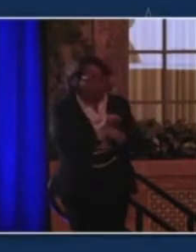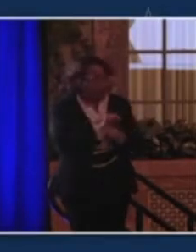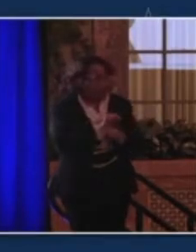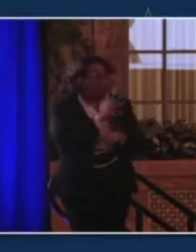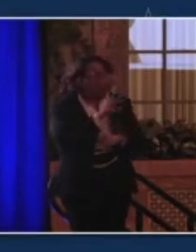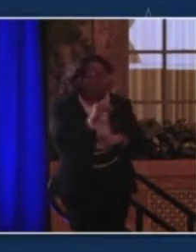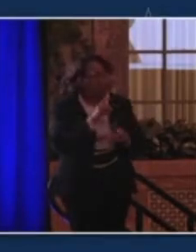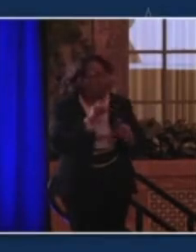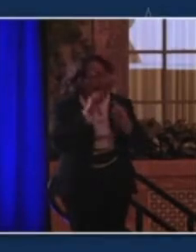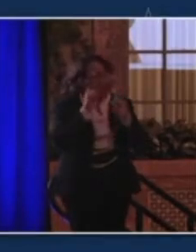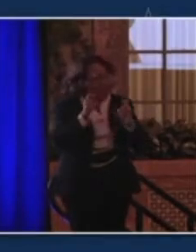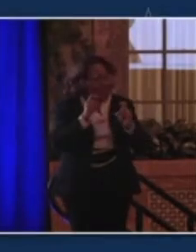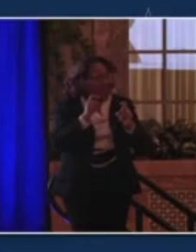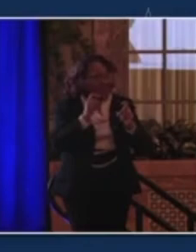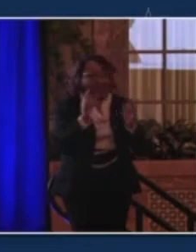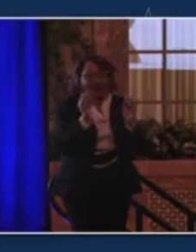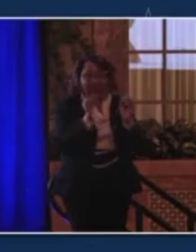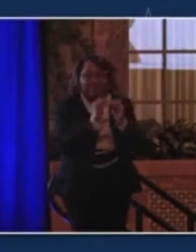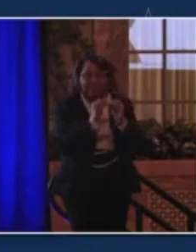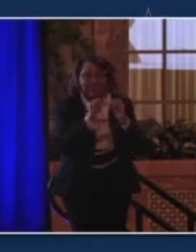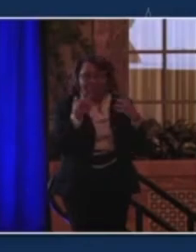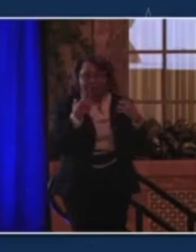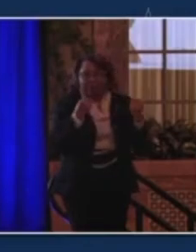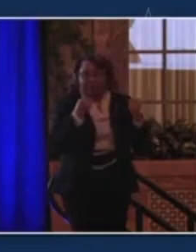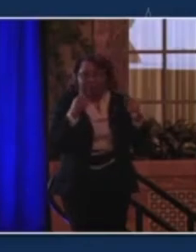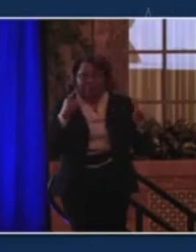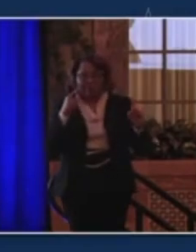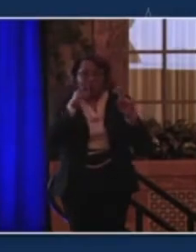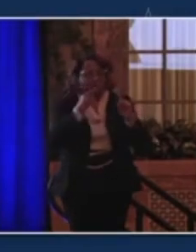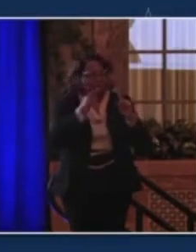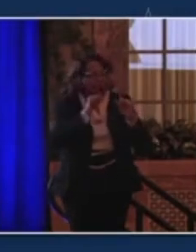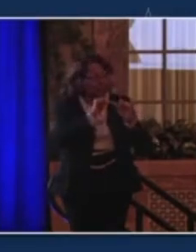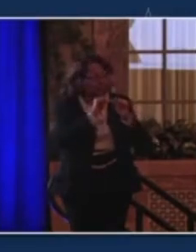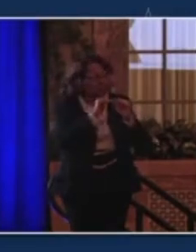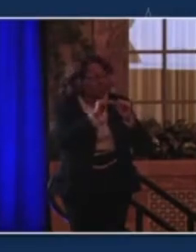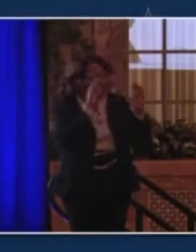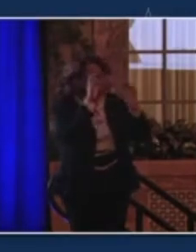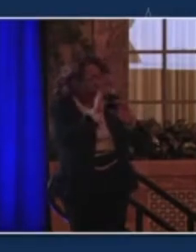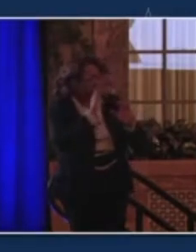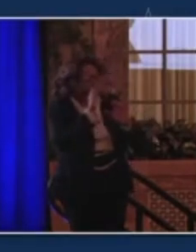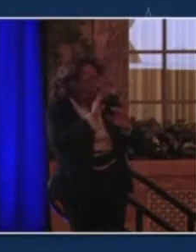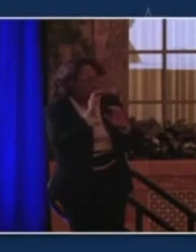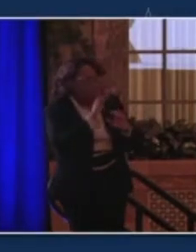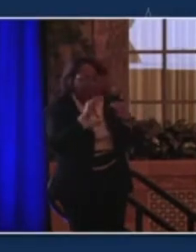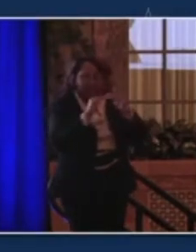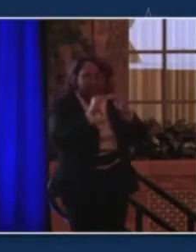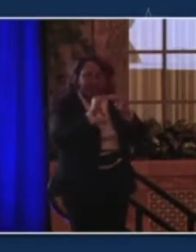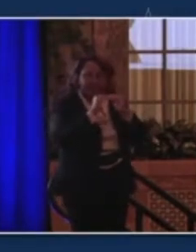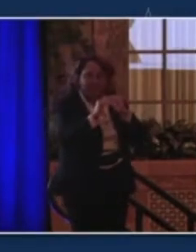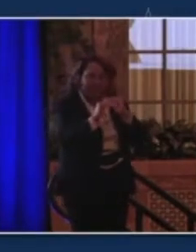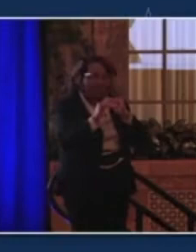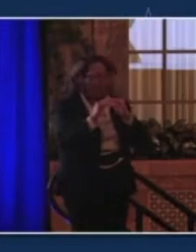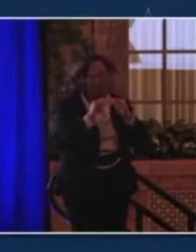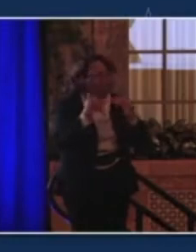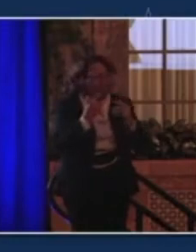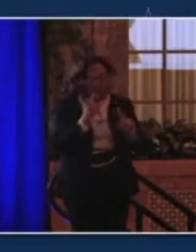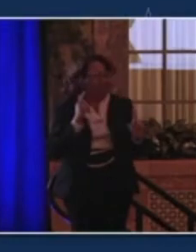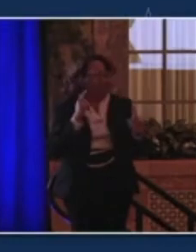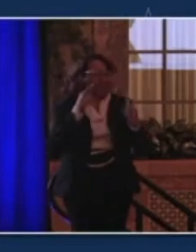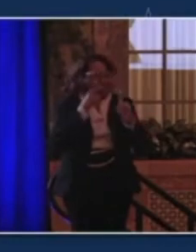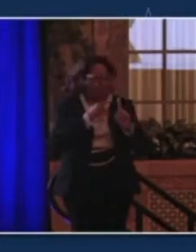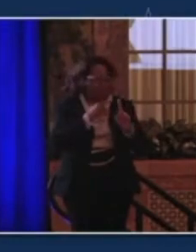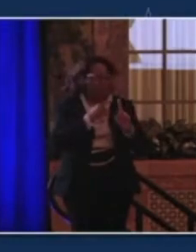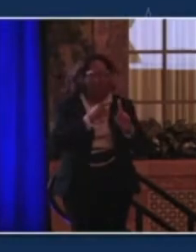charged with an even greater mission: to continue to seek the goals of enlightenment and